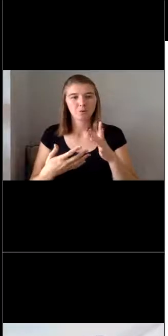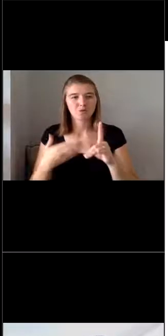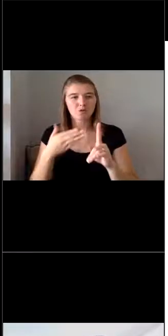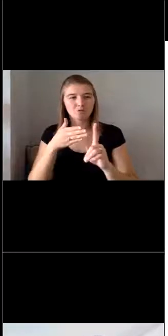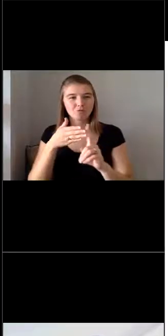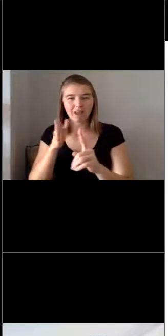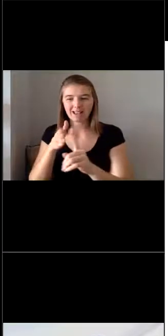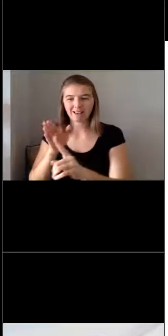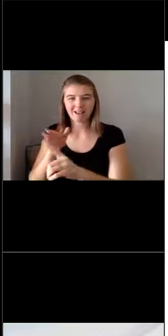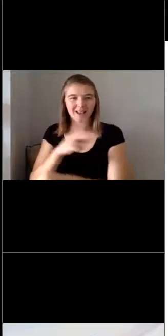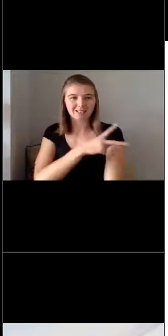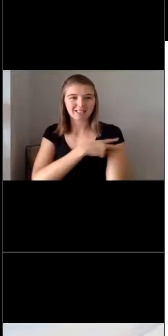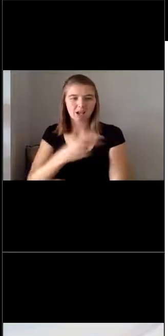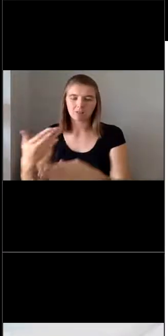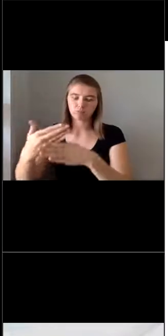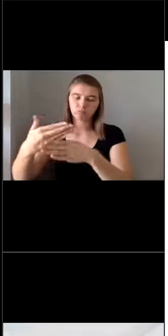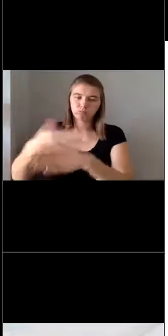our staff.